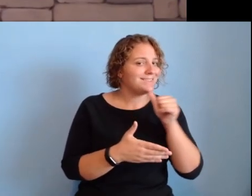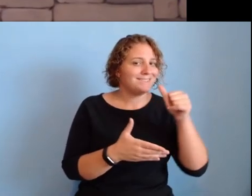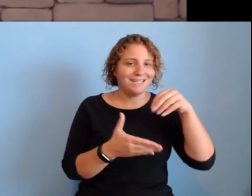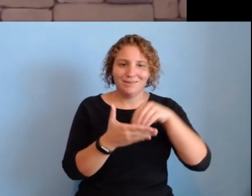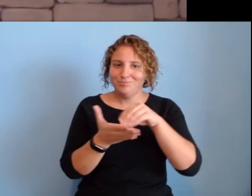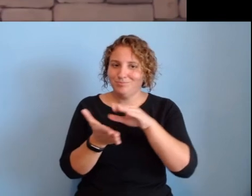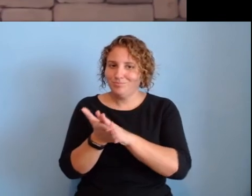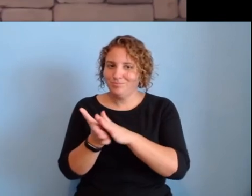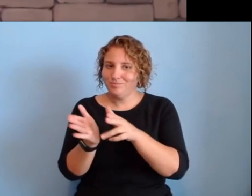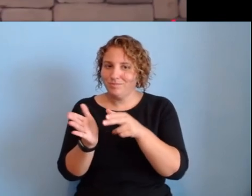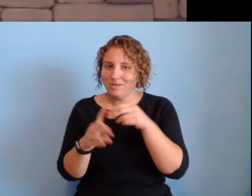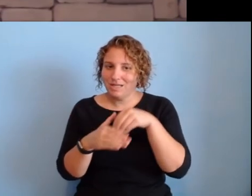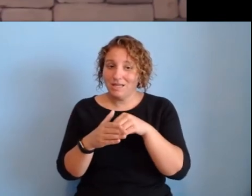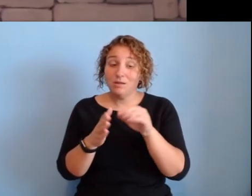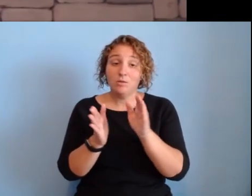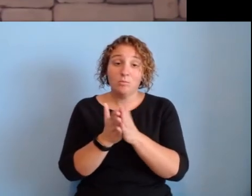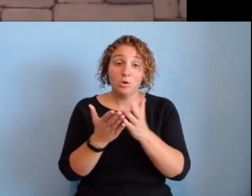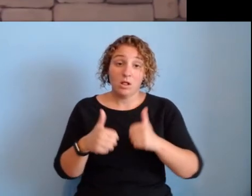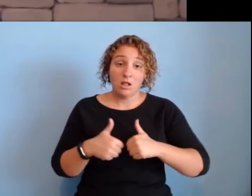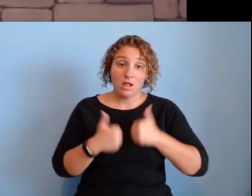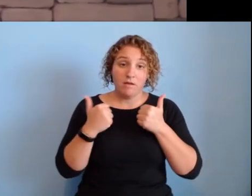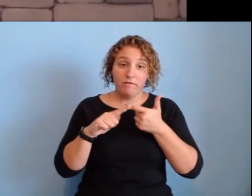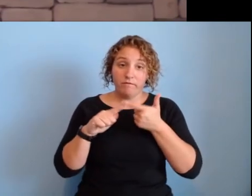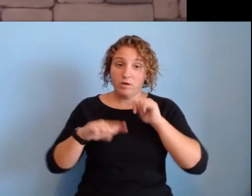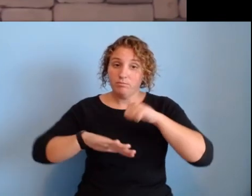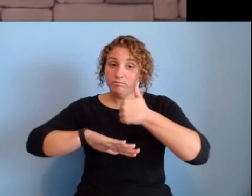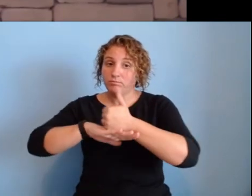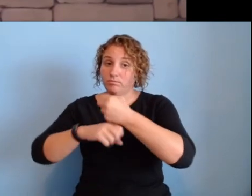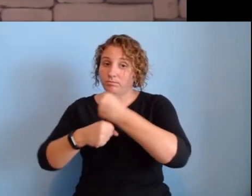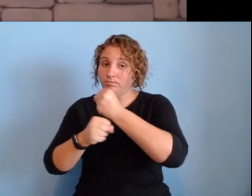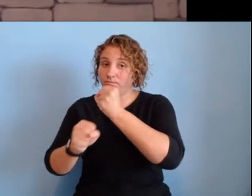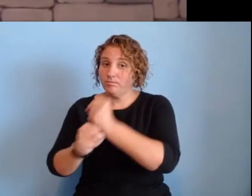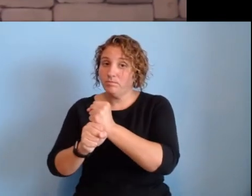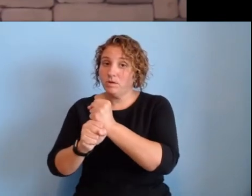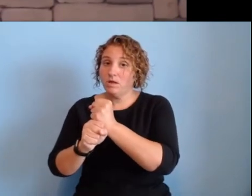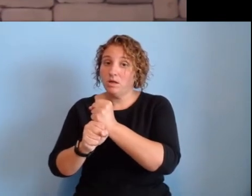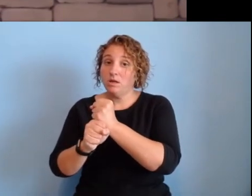life from the foundation of the world. God has always known.